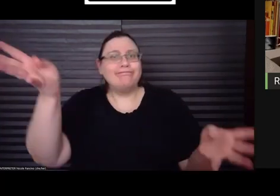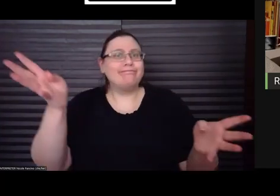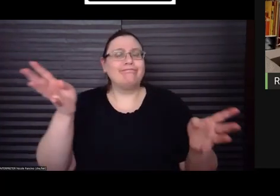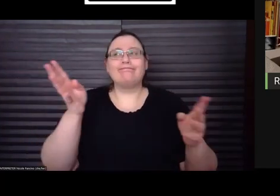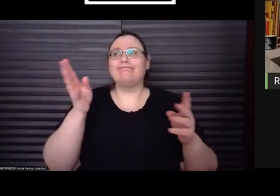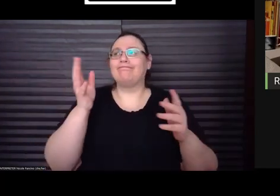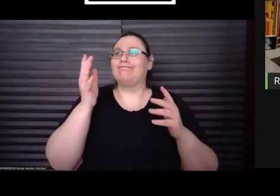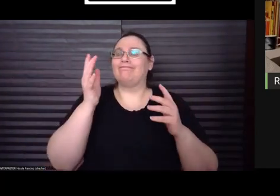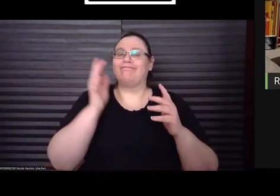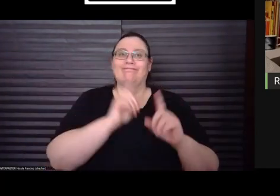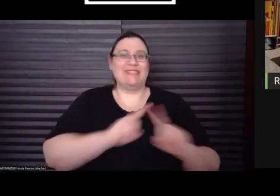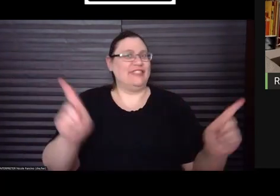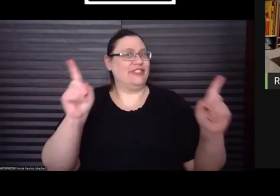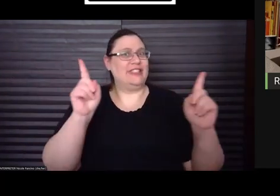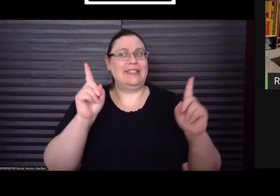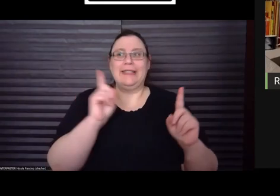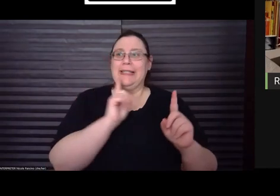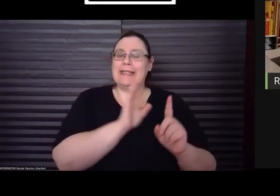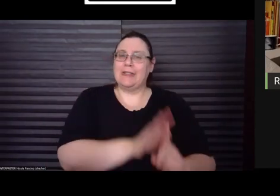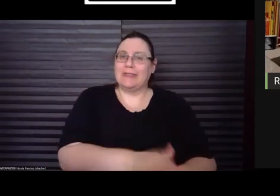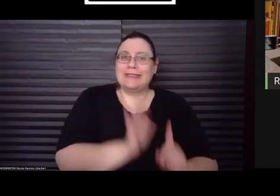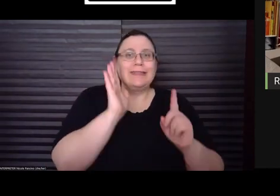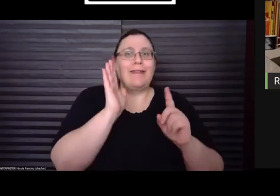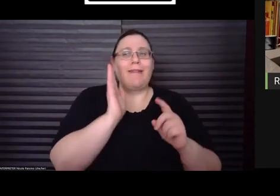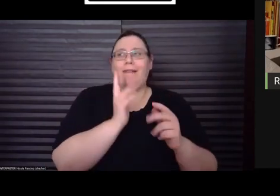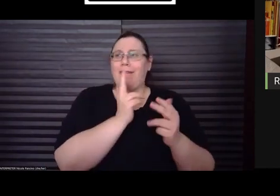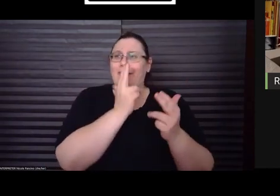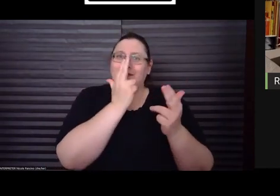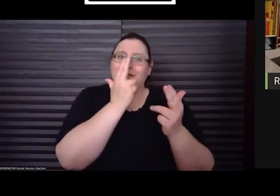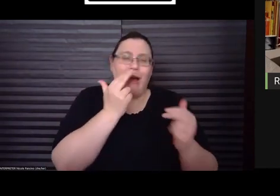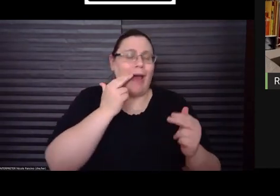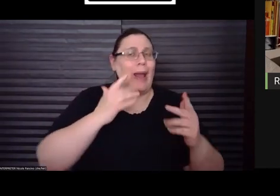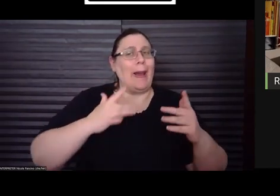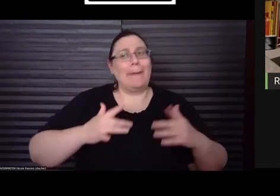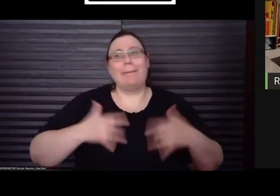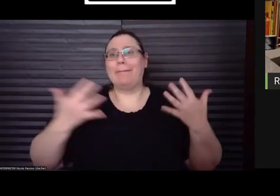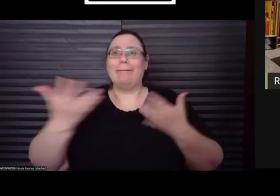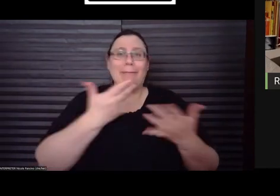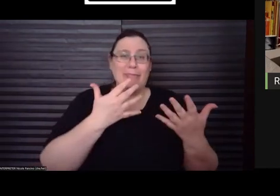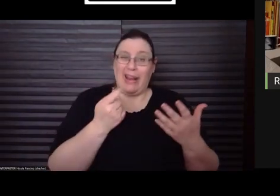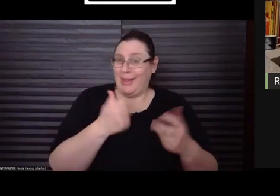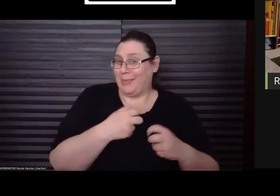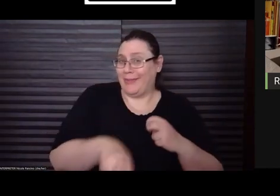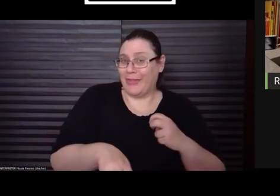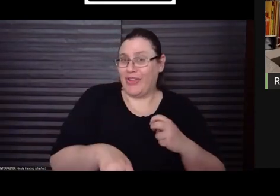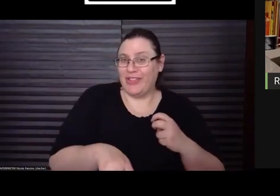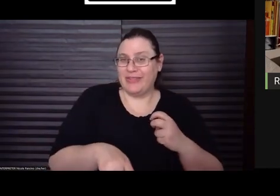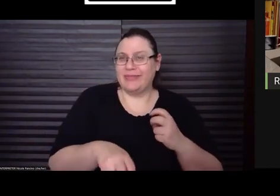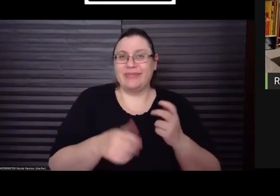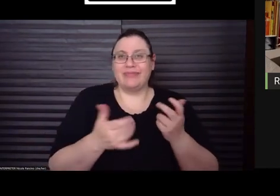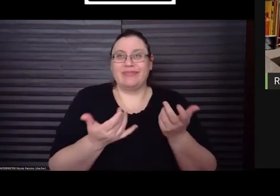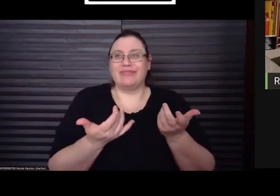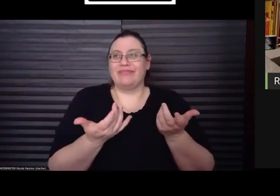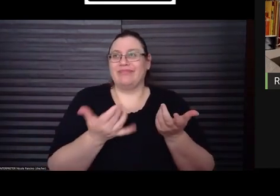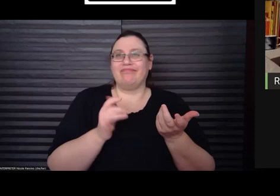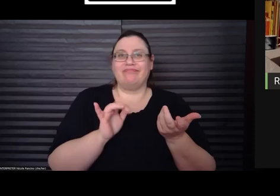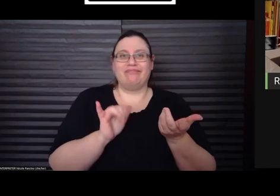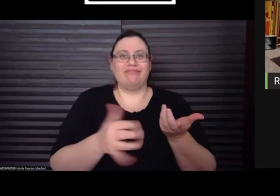irreverent and resilient and funny and lively and kind of difficult. That was just sort of